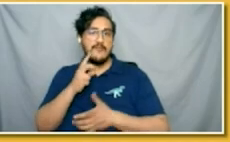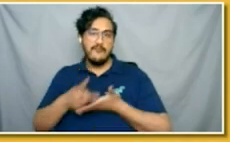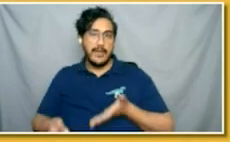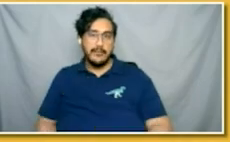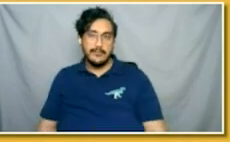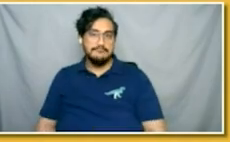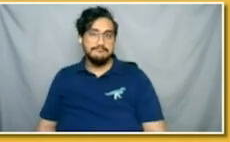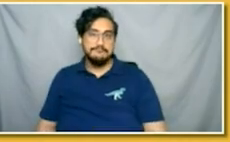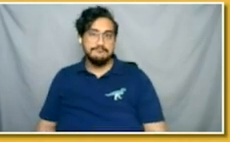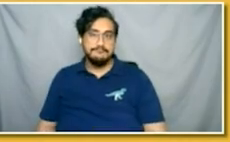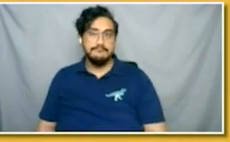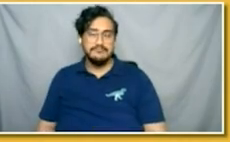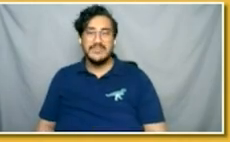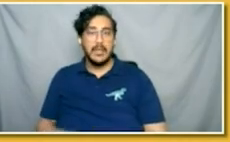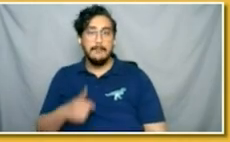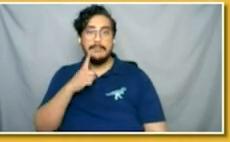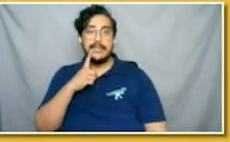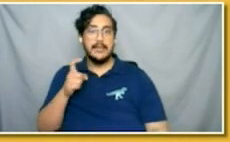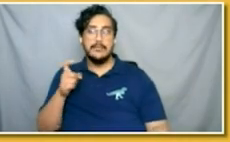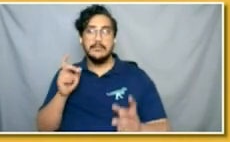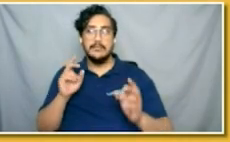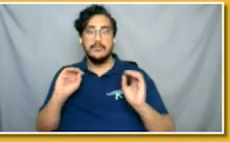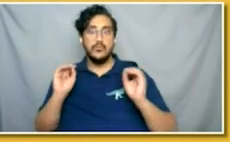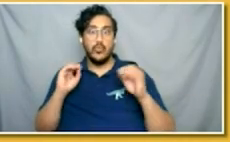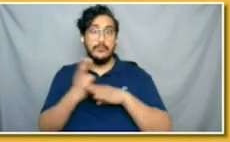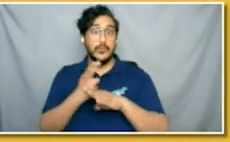because of a lack of usage.